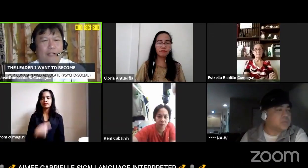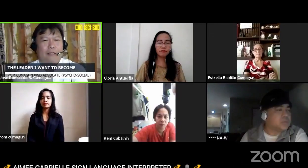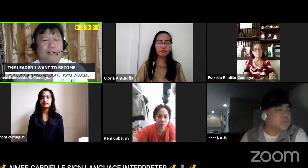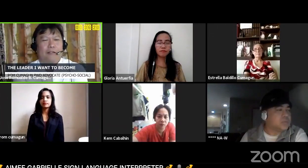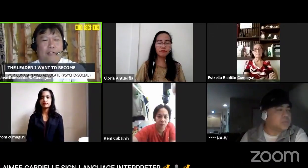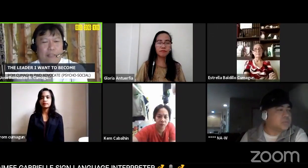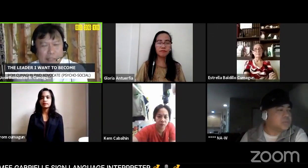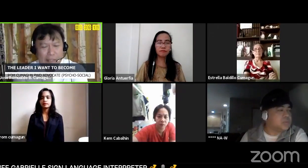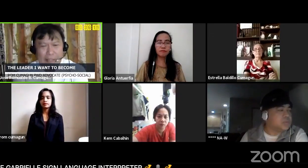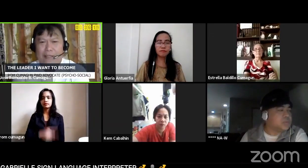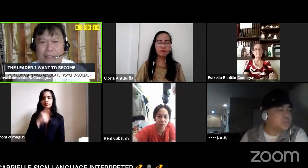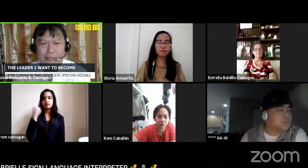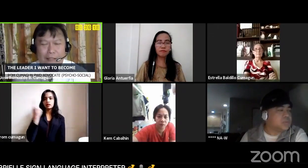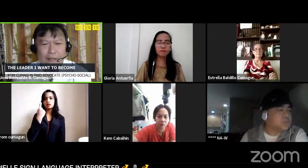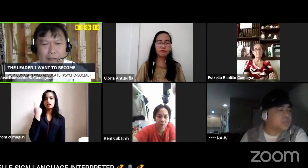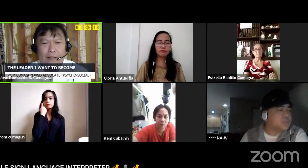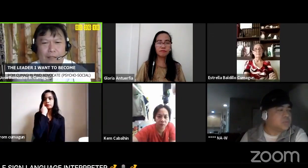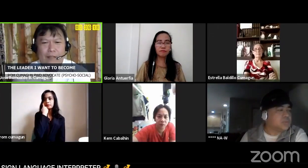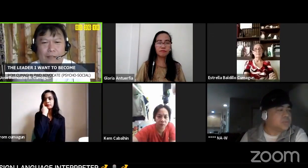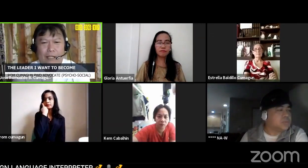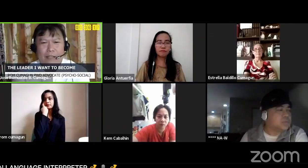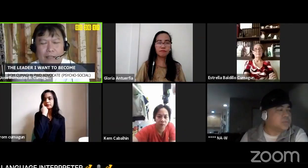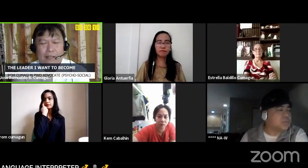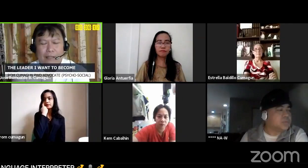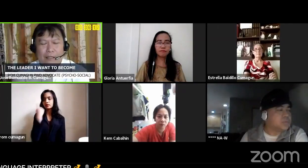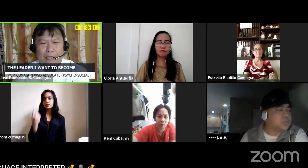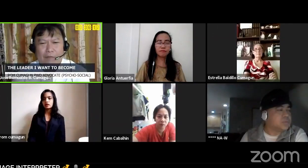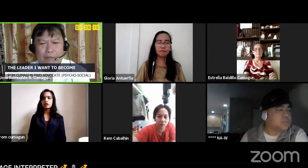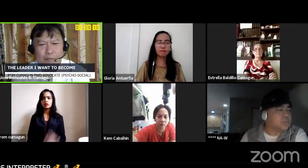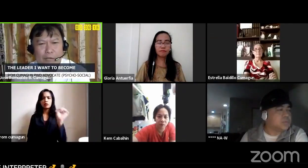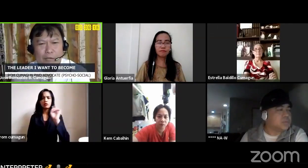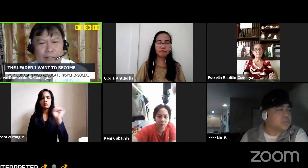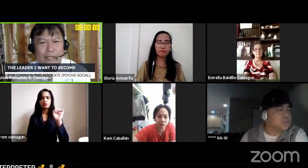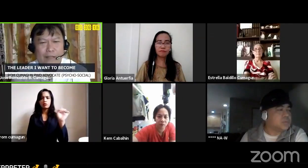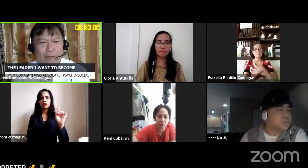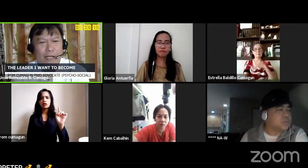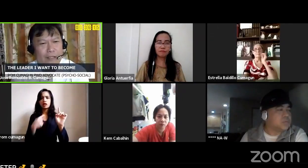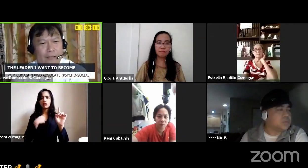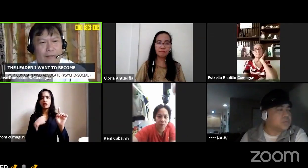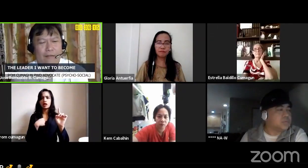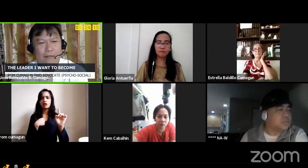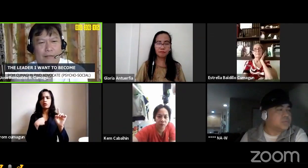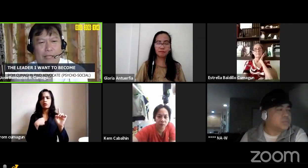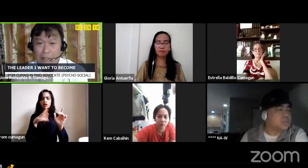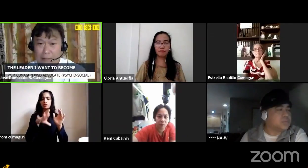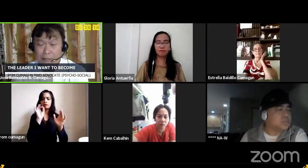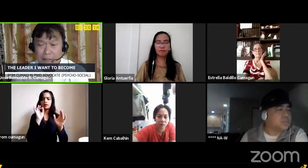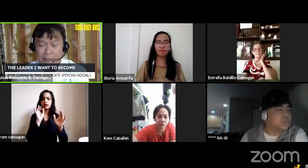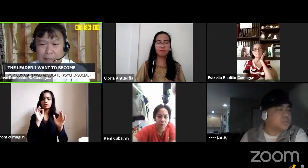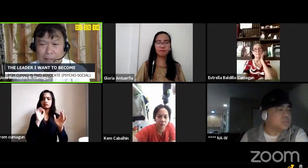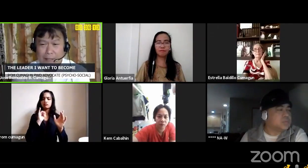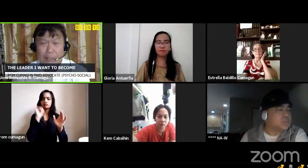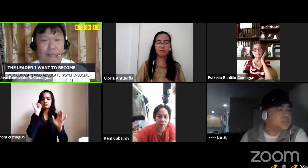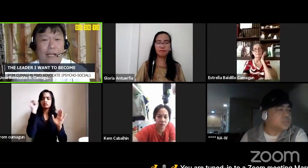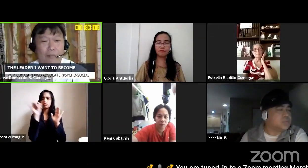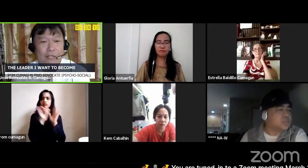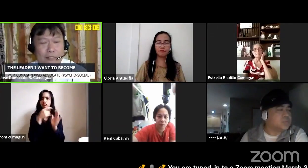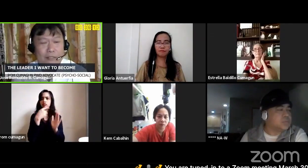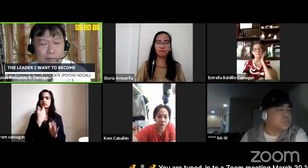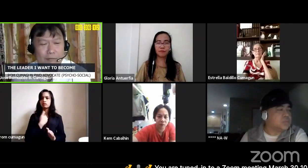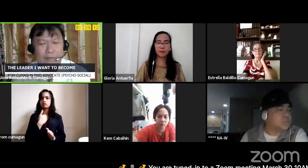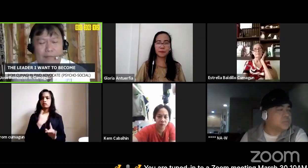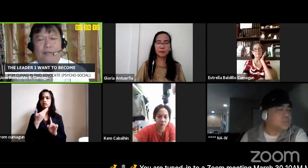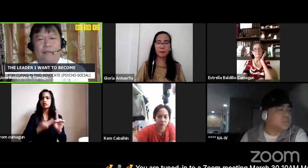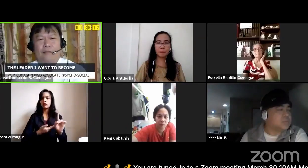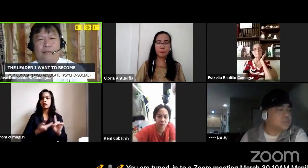it is only recently that I have come to identify and